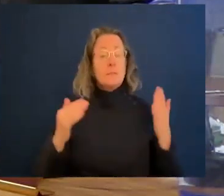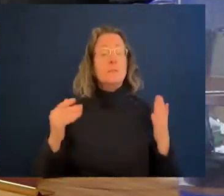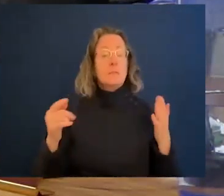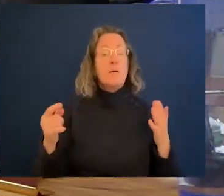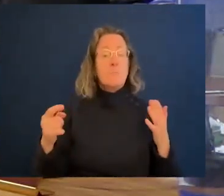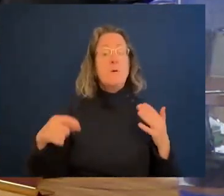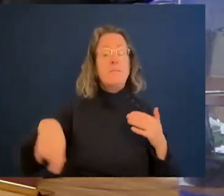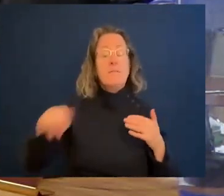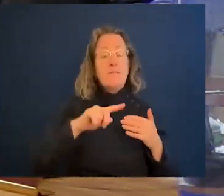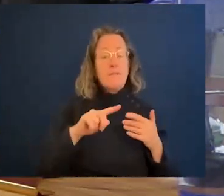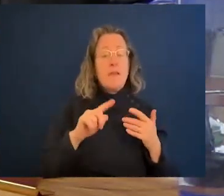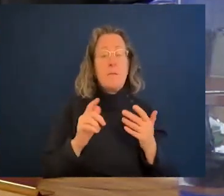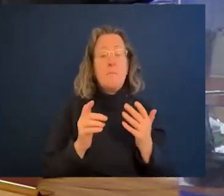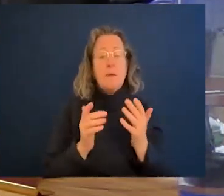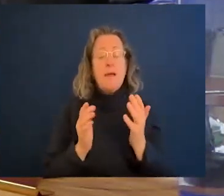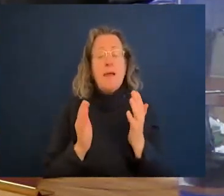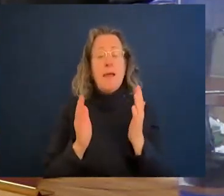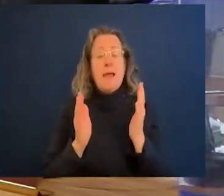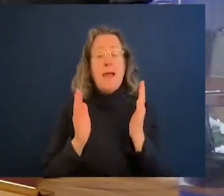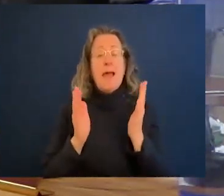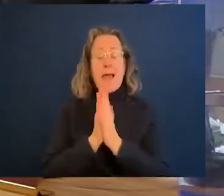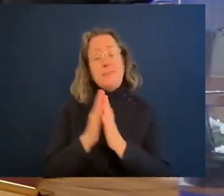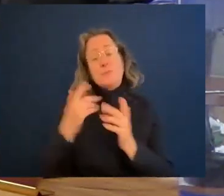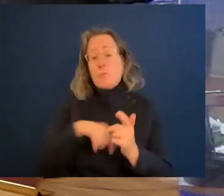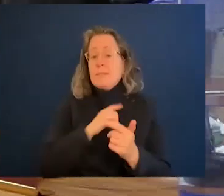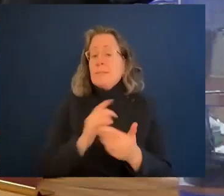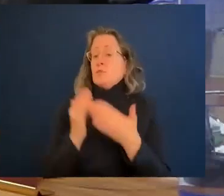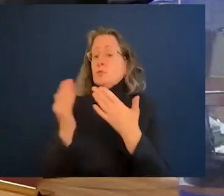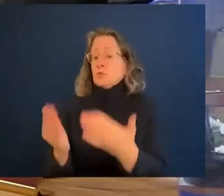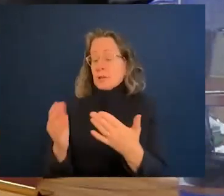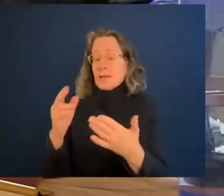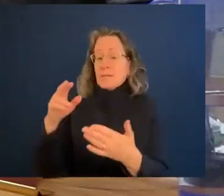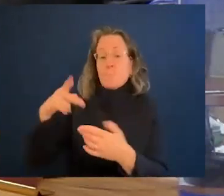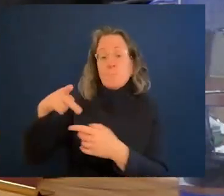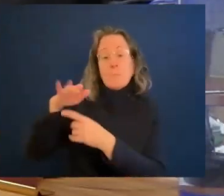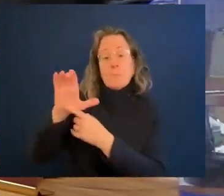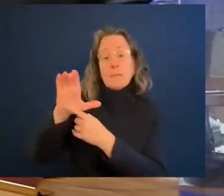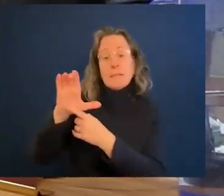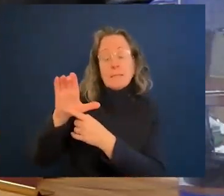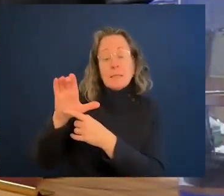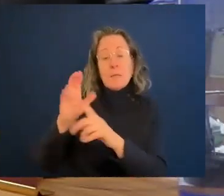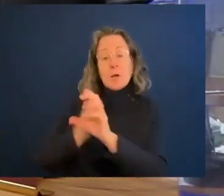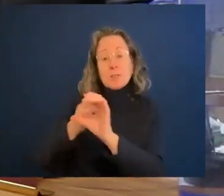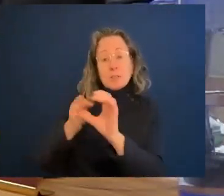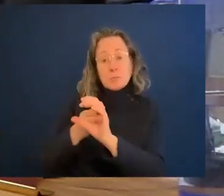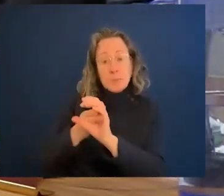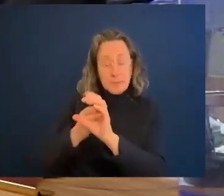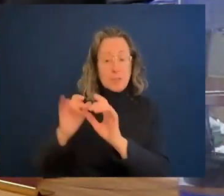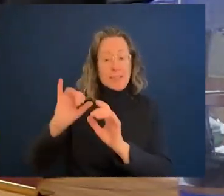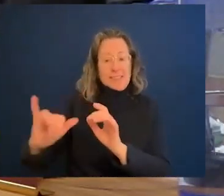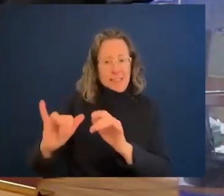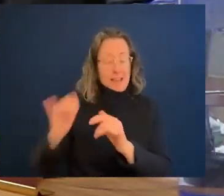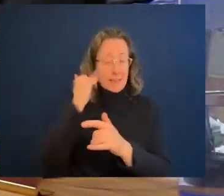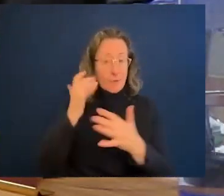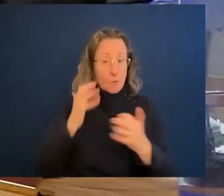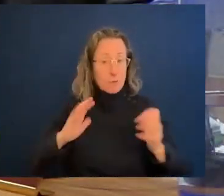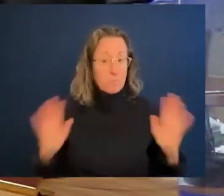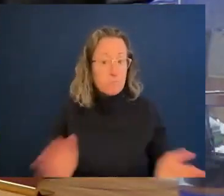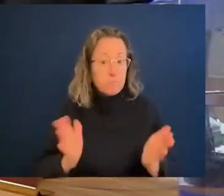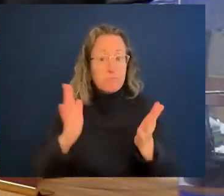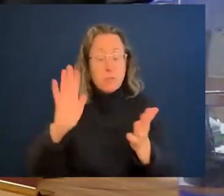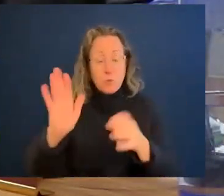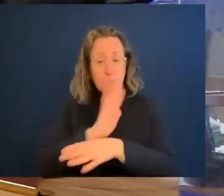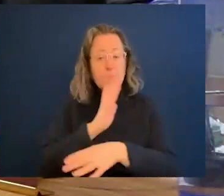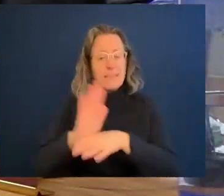suggested that you speak during public comment uh if you wanted to promote the uh places through